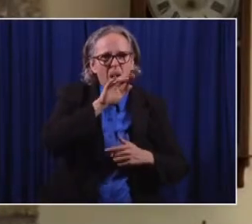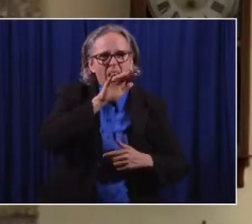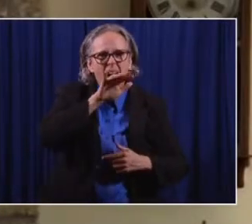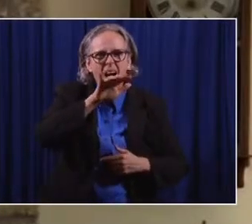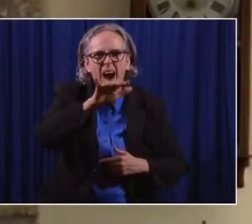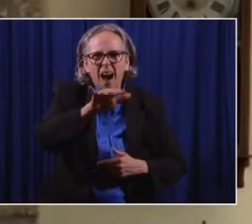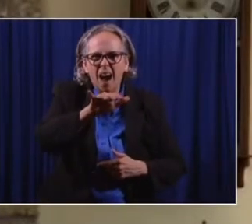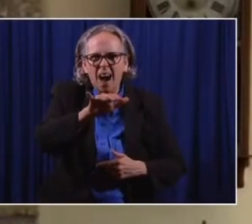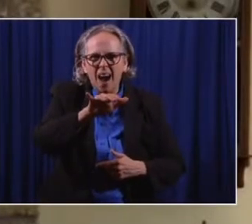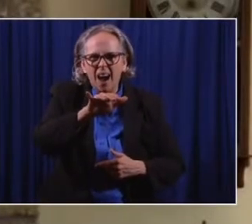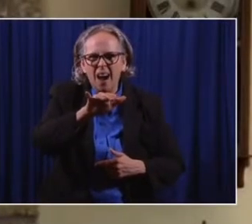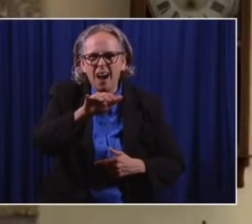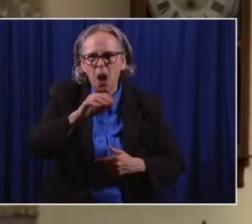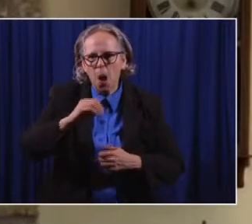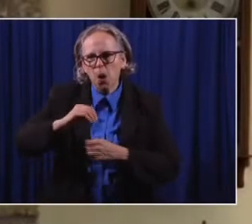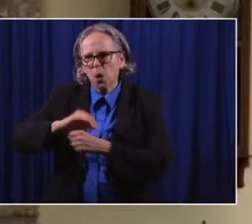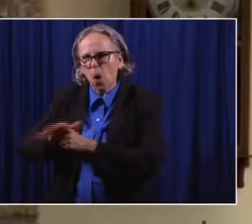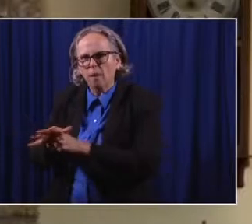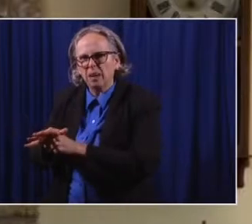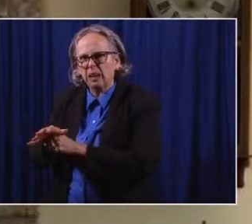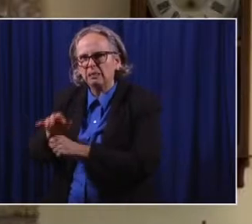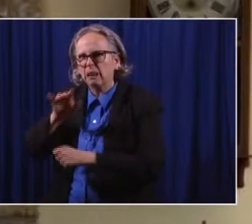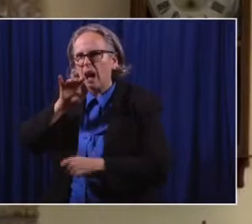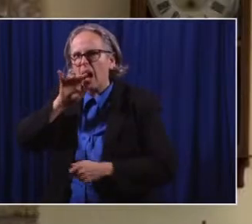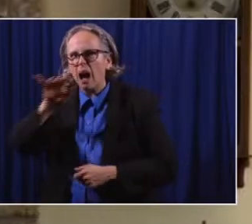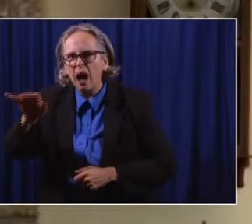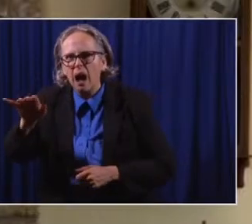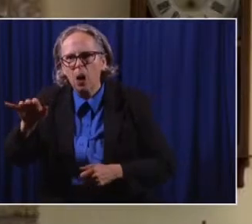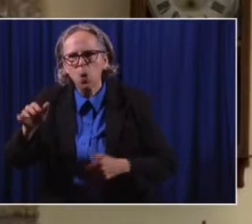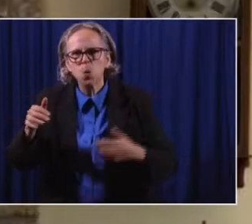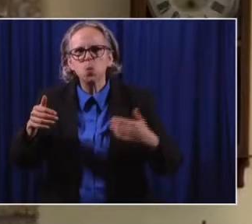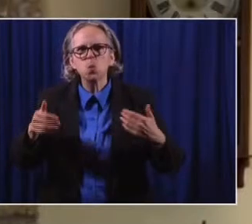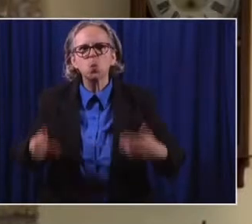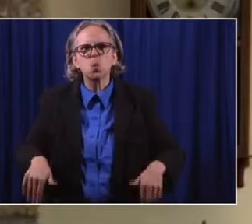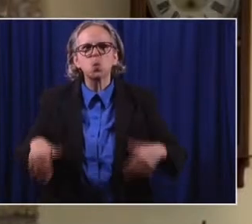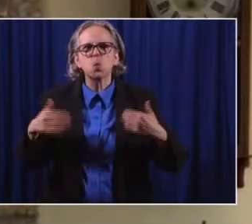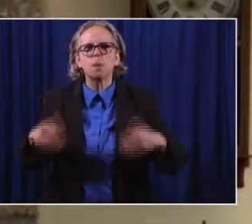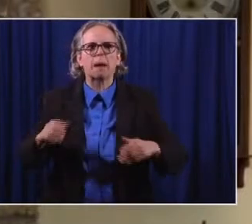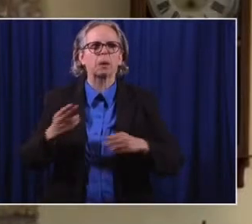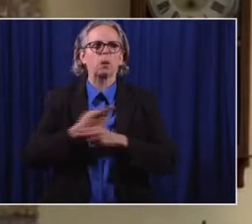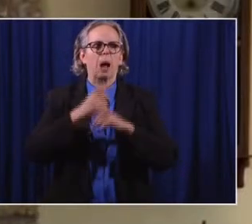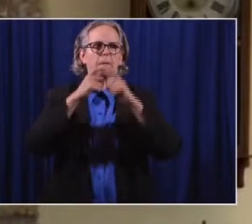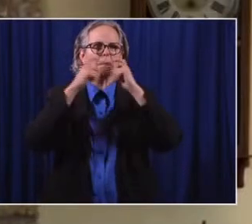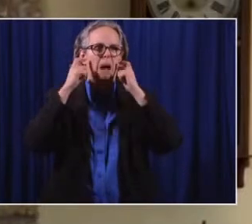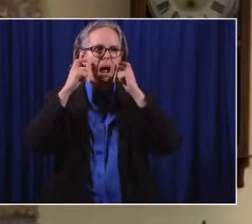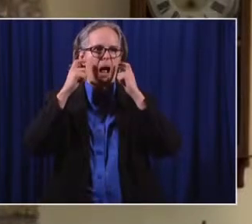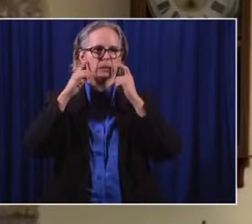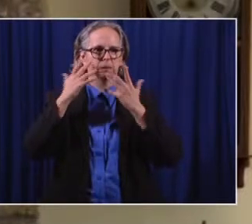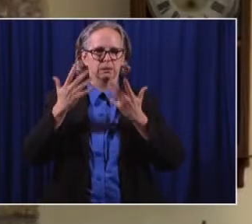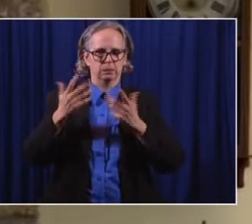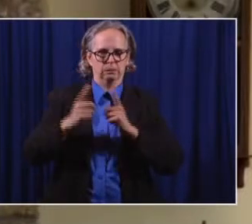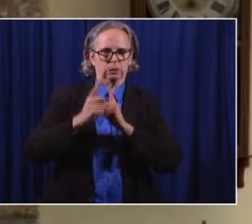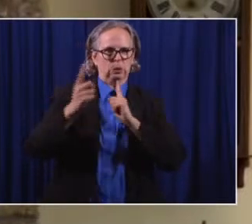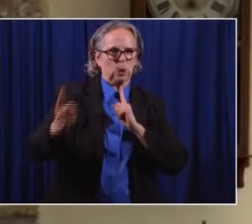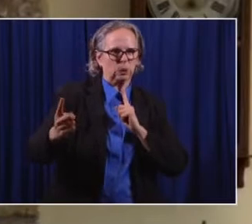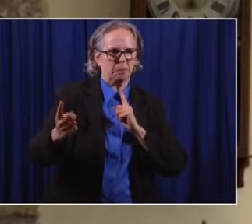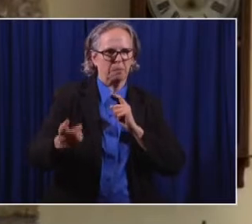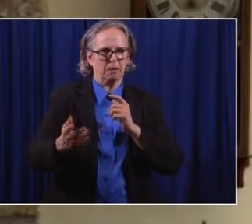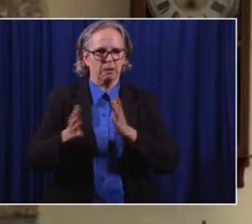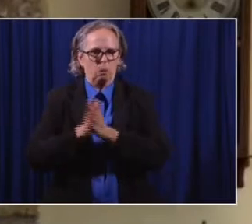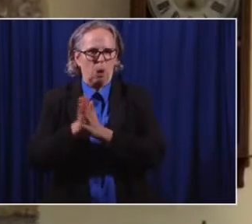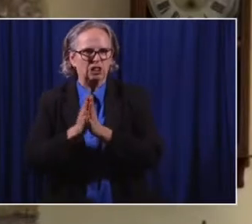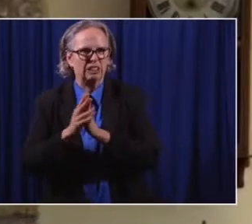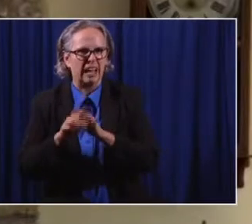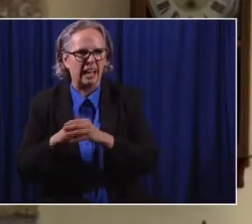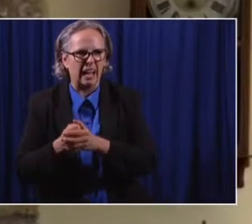the flu. They're not inconsistent. In fact, they're entirely consistent. And so we would just urge people, get a flu shot, continue to wear the mask,